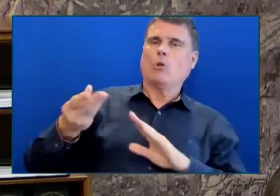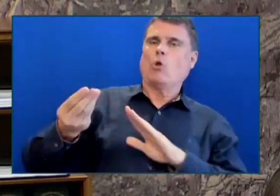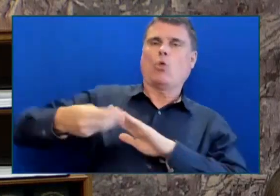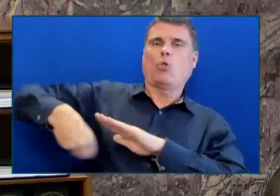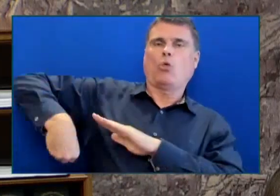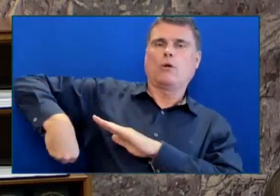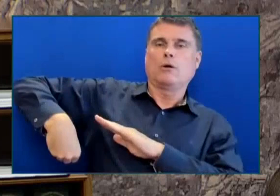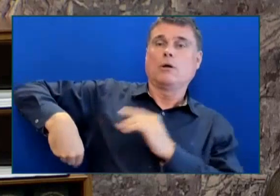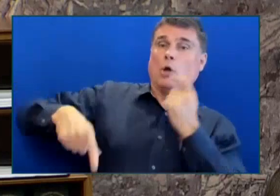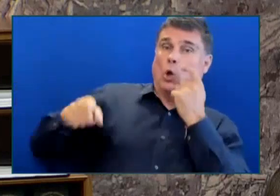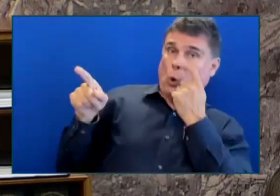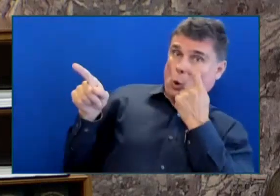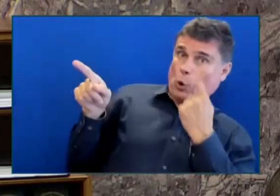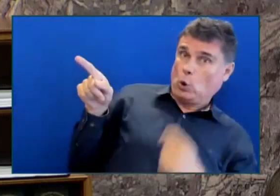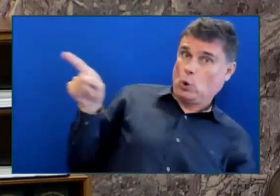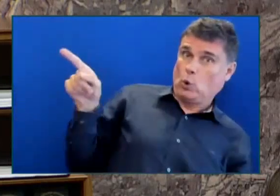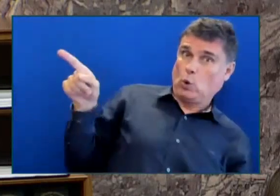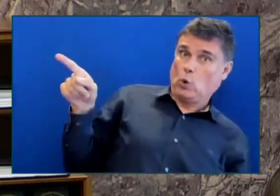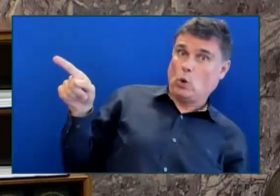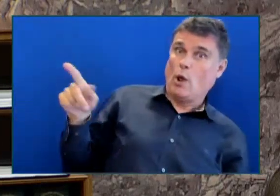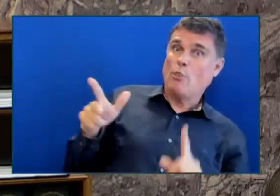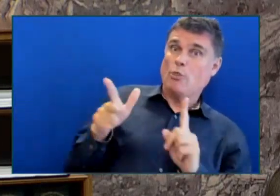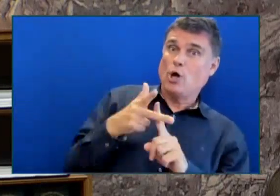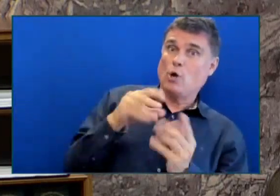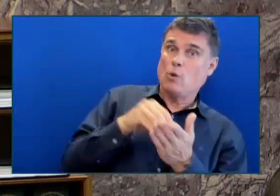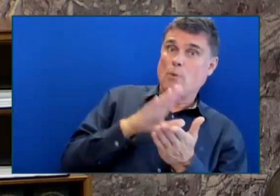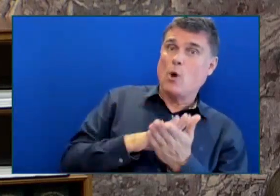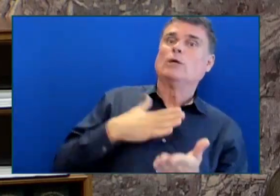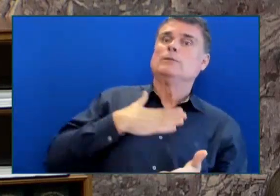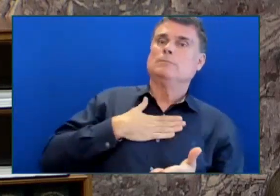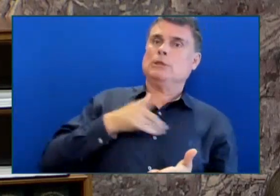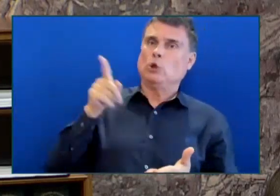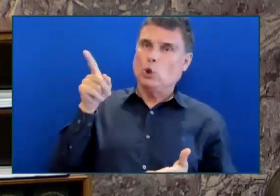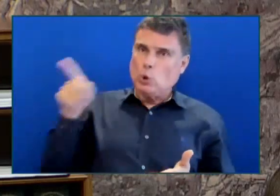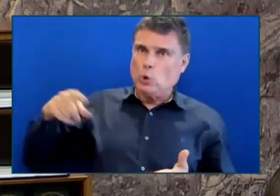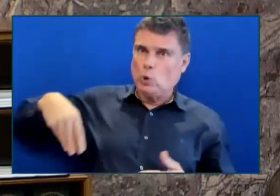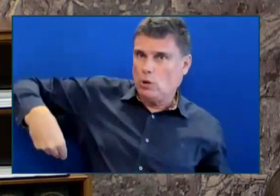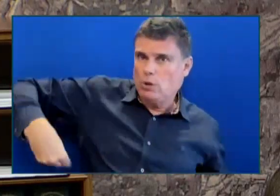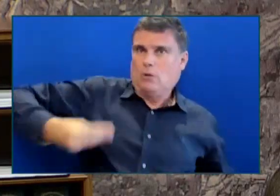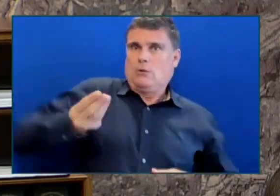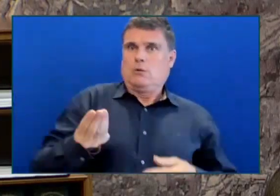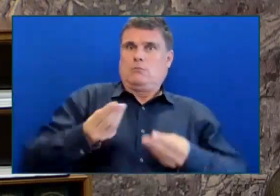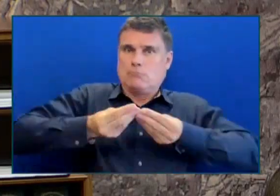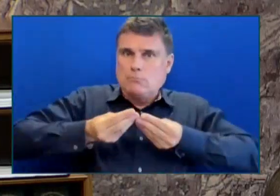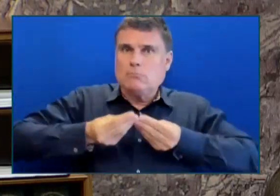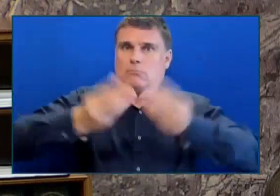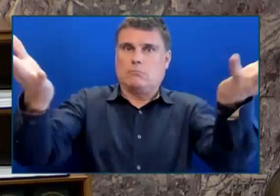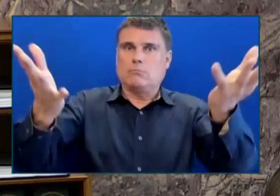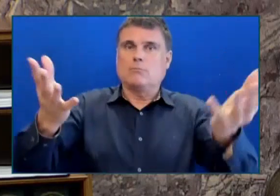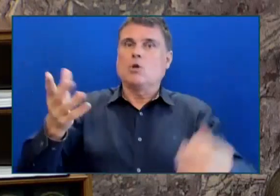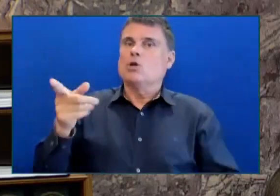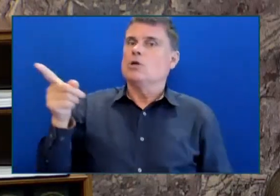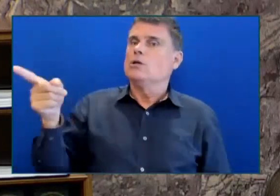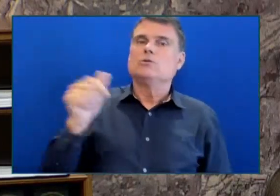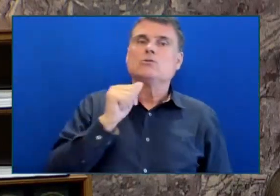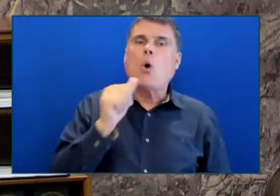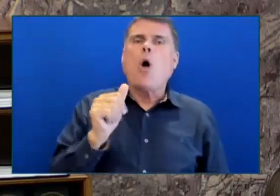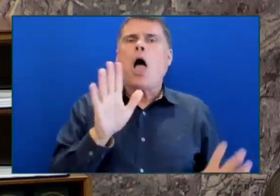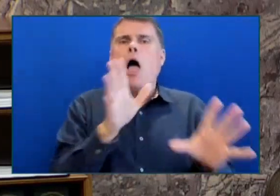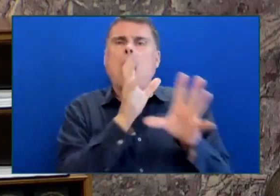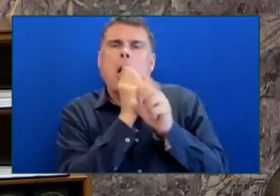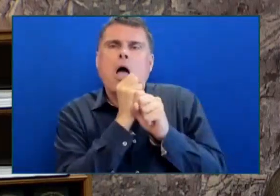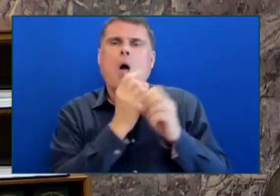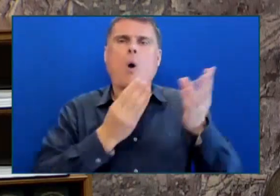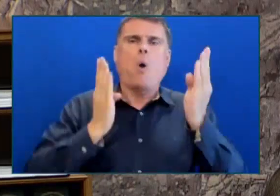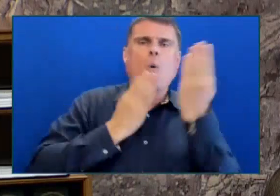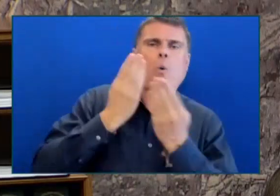the gag orders that he's put in place on former members of the BC Housing Board, and allow the truth about their own mismanagement of BC Housing to be released